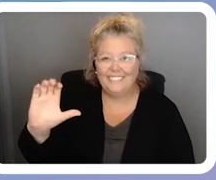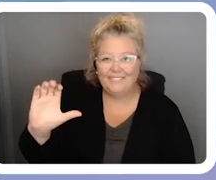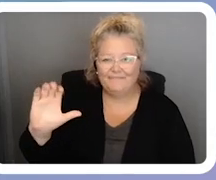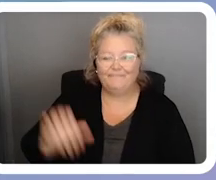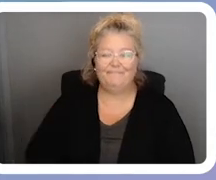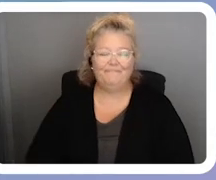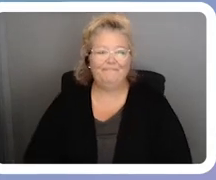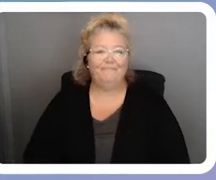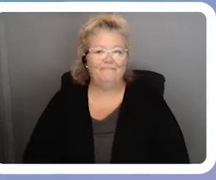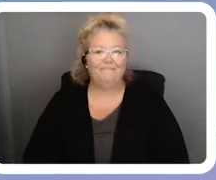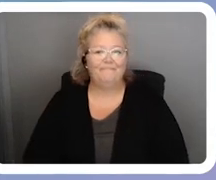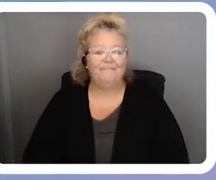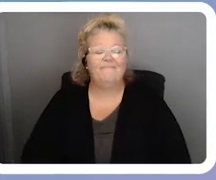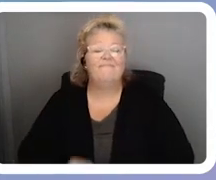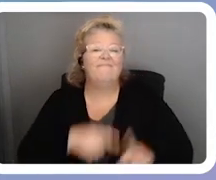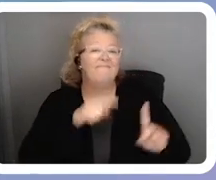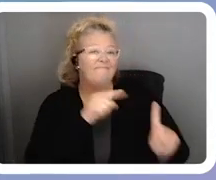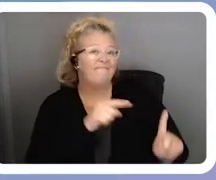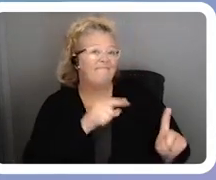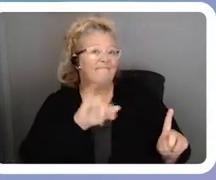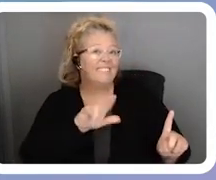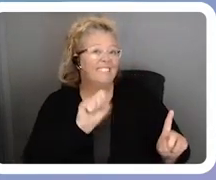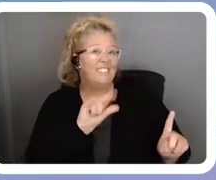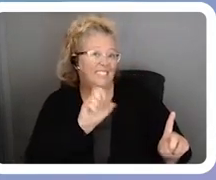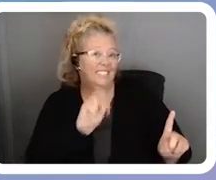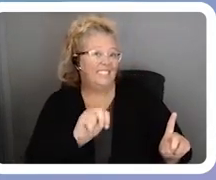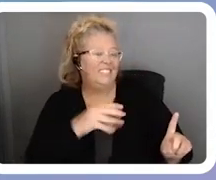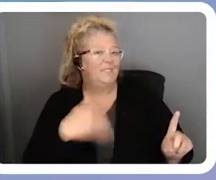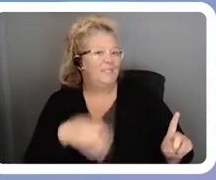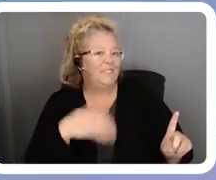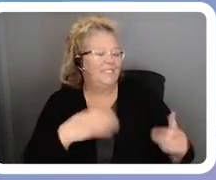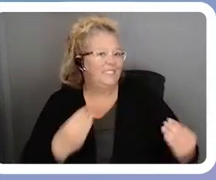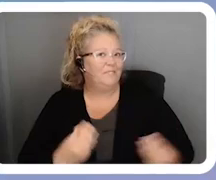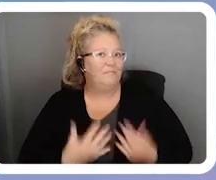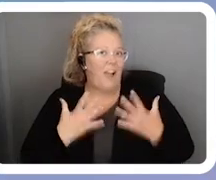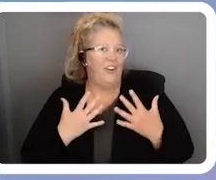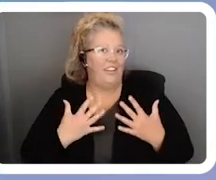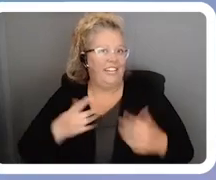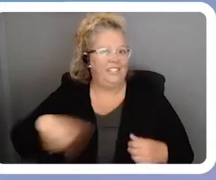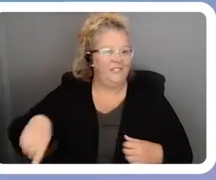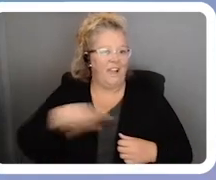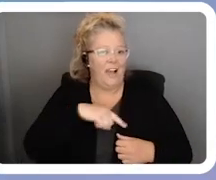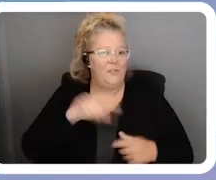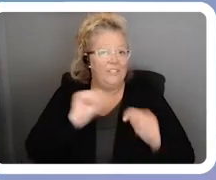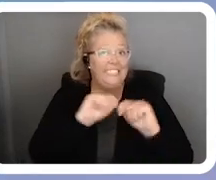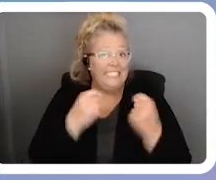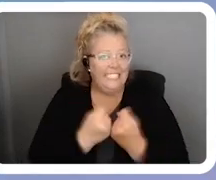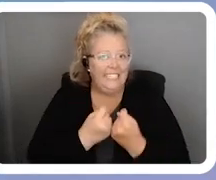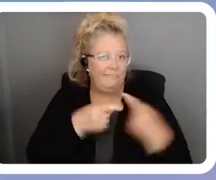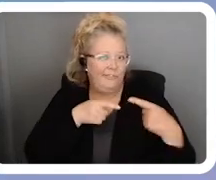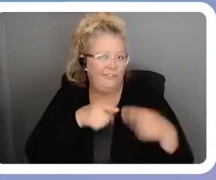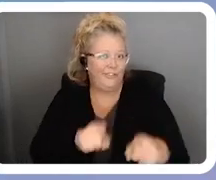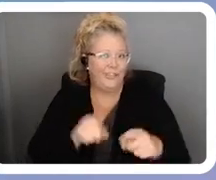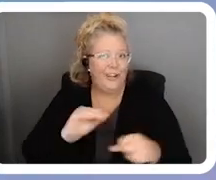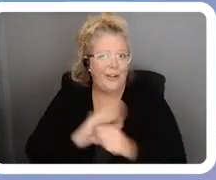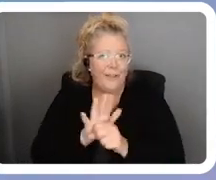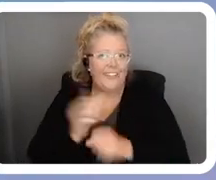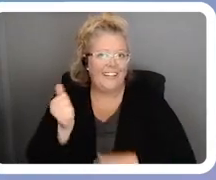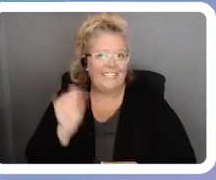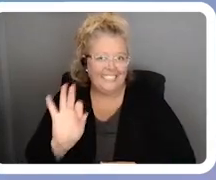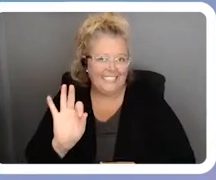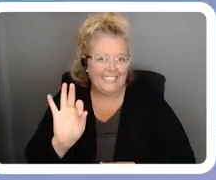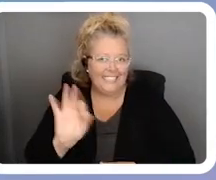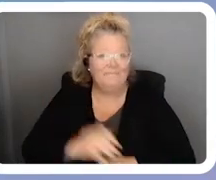J-U-S-T-I-N-I-S-A-A-C. Justin was very inspiring to our entire team through the